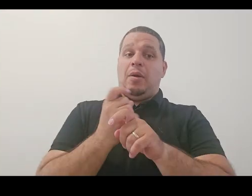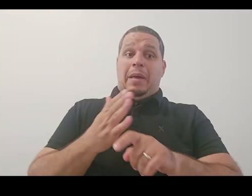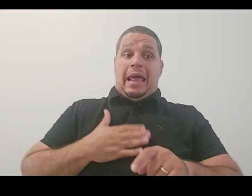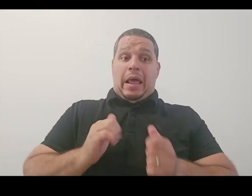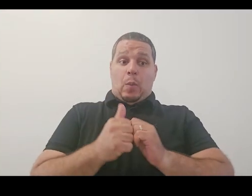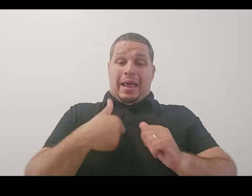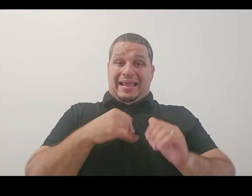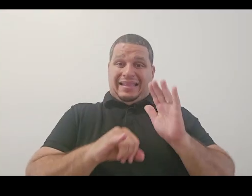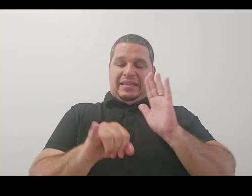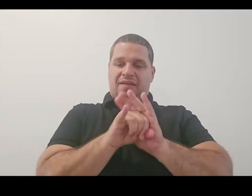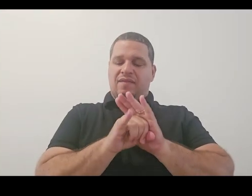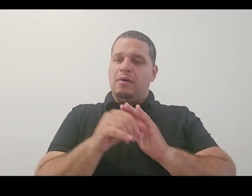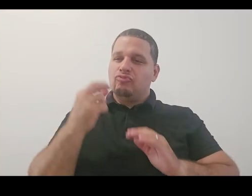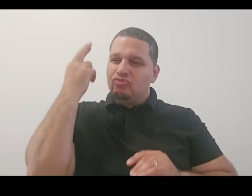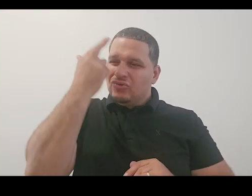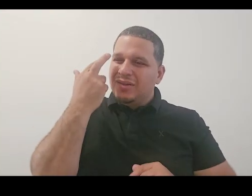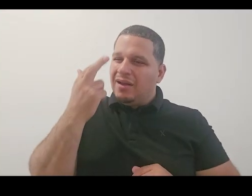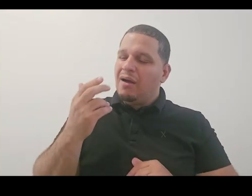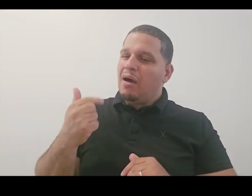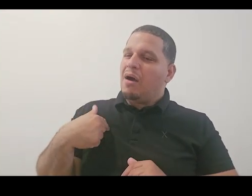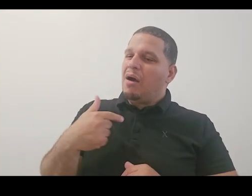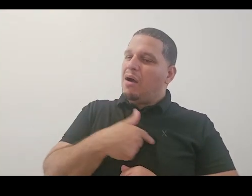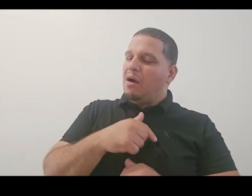very different from the way I do, and realize that